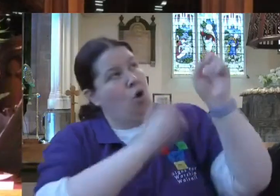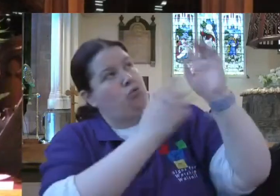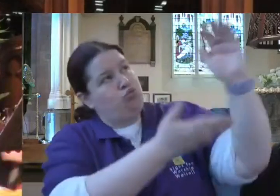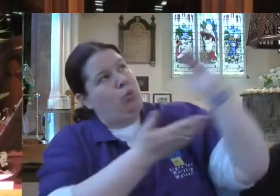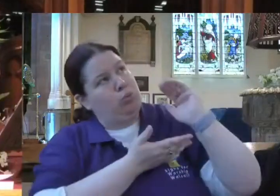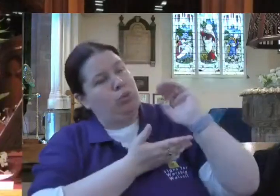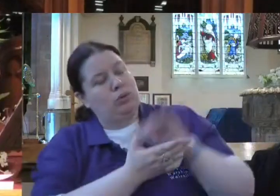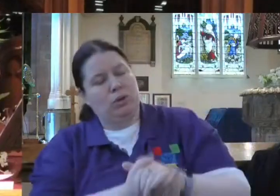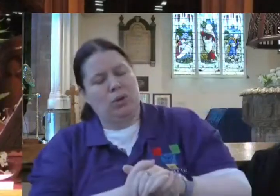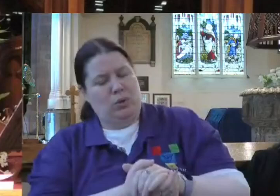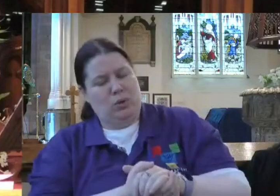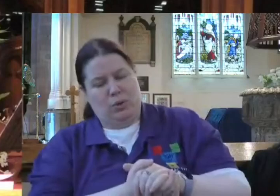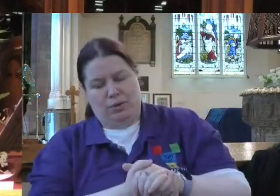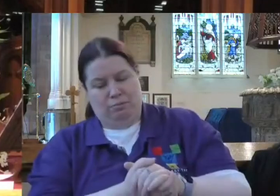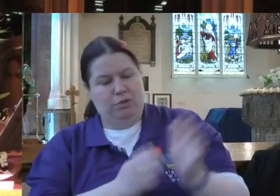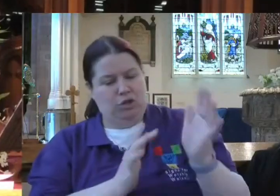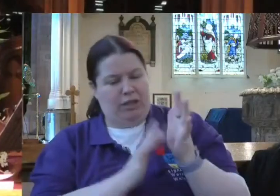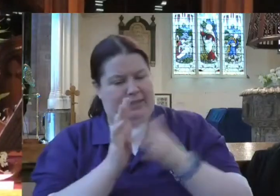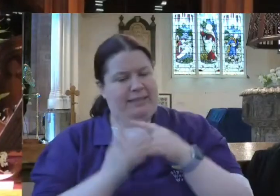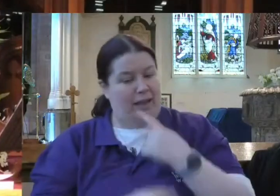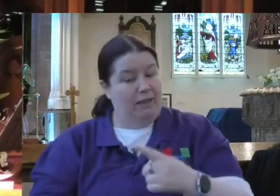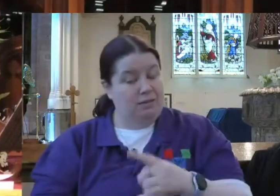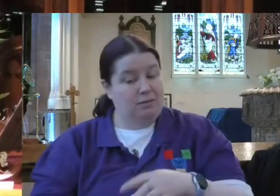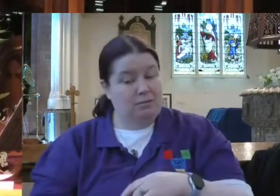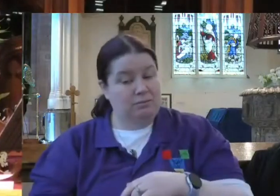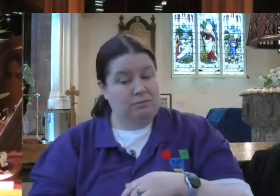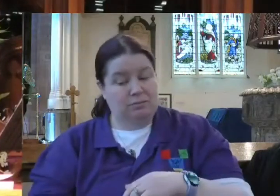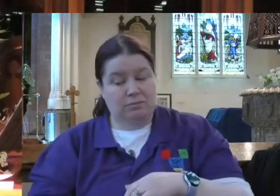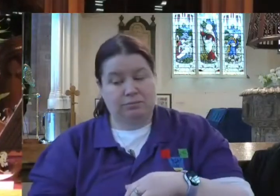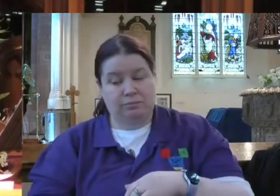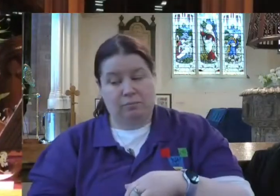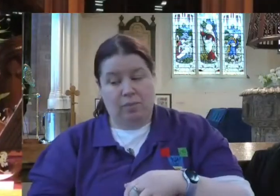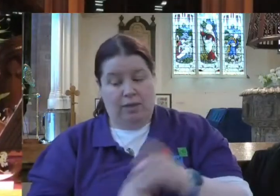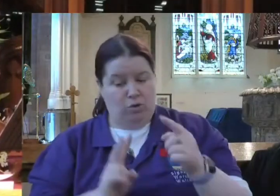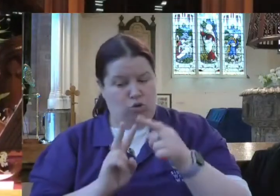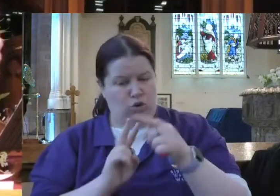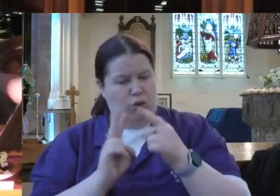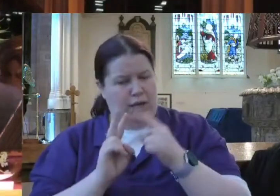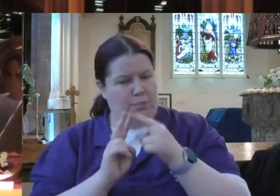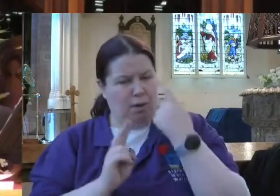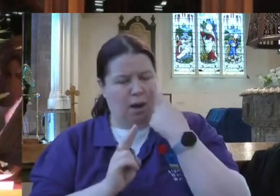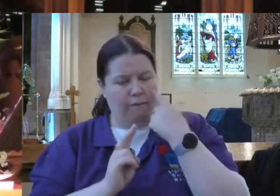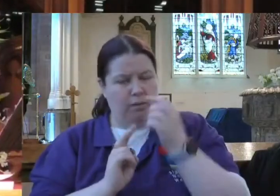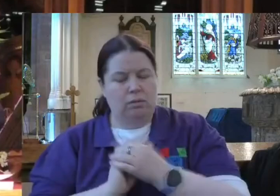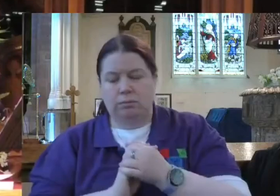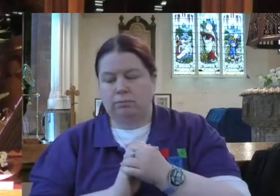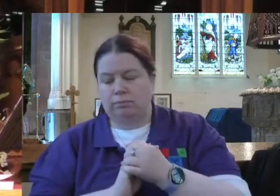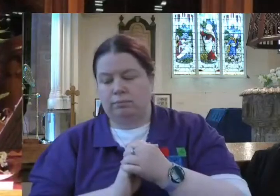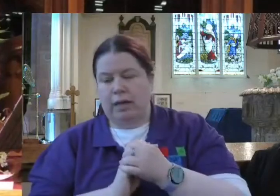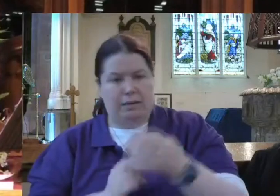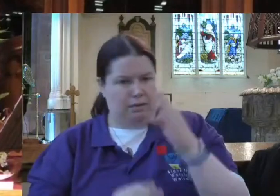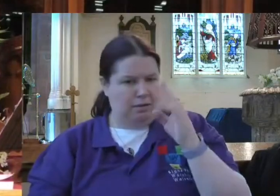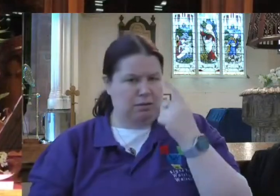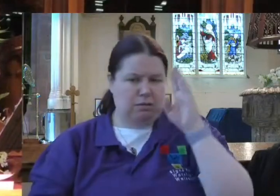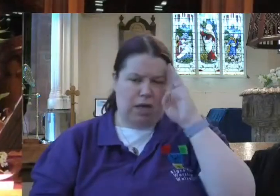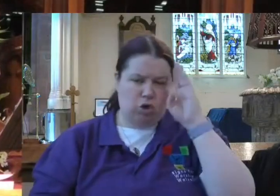remember, this is what Jesus says will happen. And I think there are two dangers to watch out for here. Firstly, there is a danger